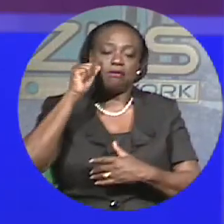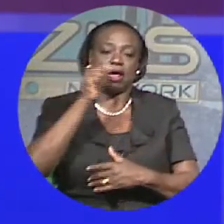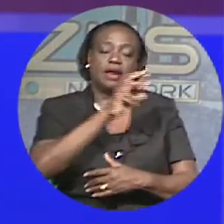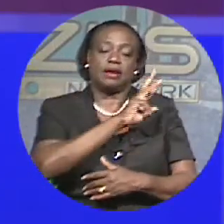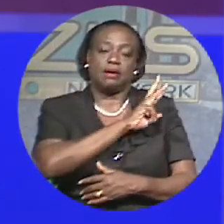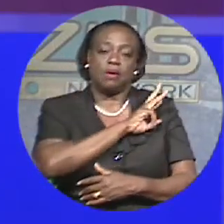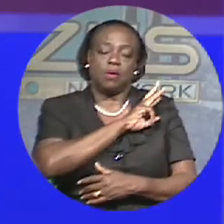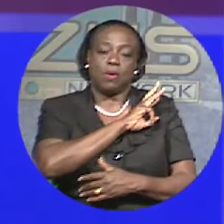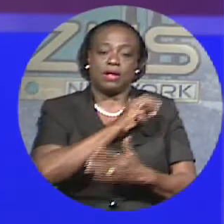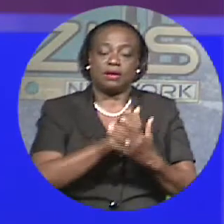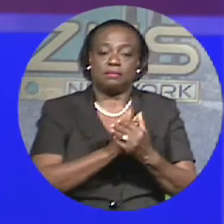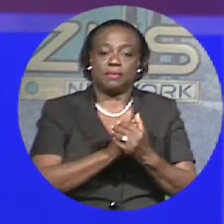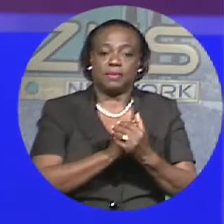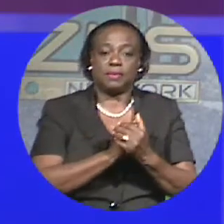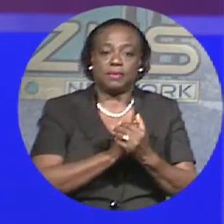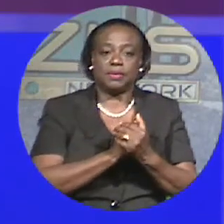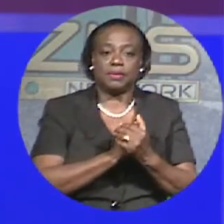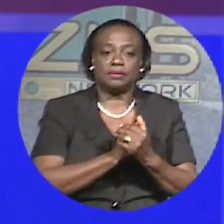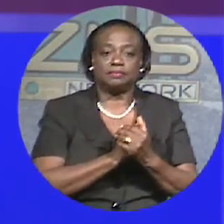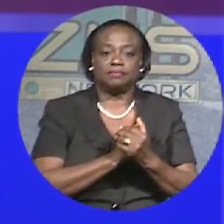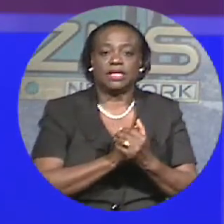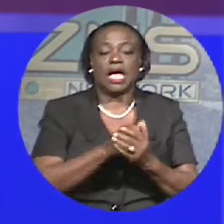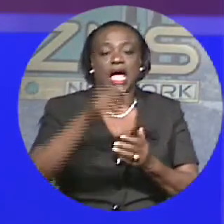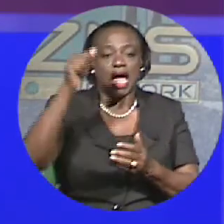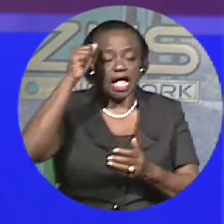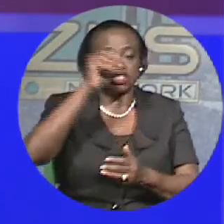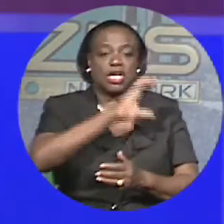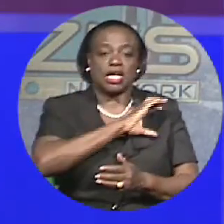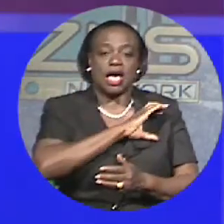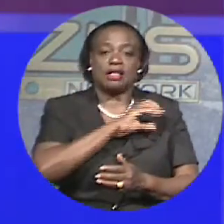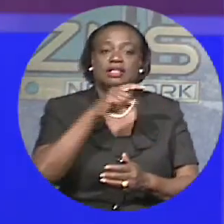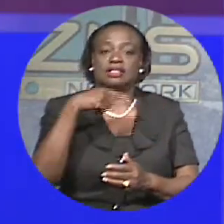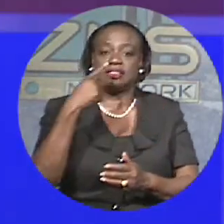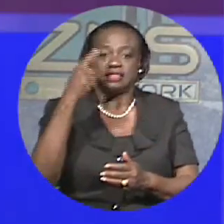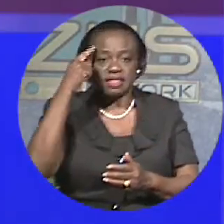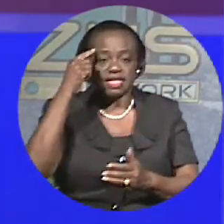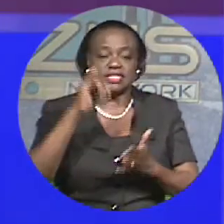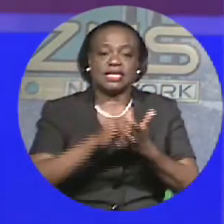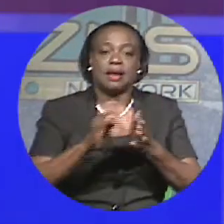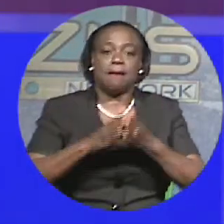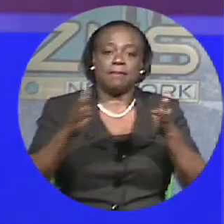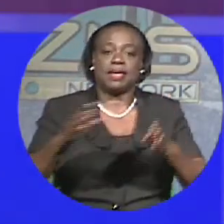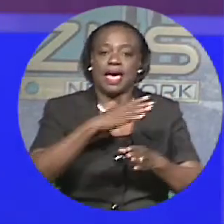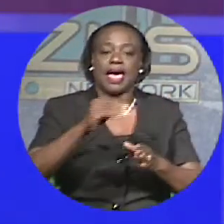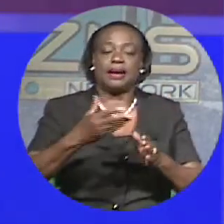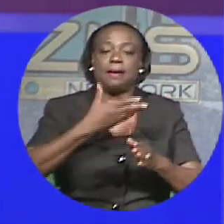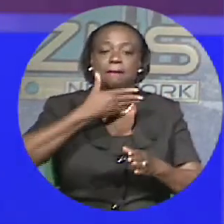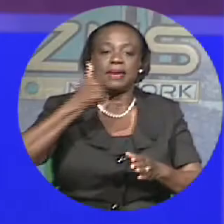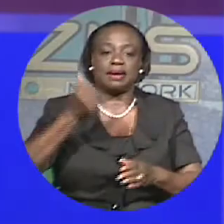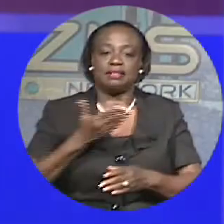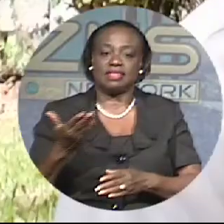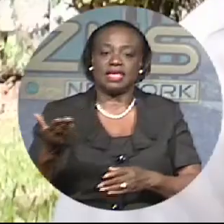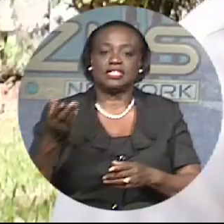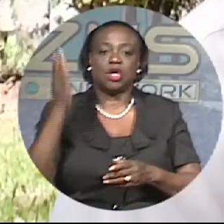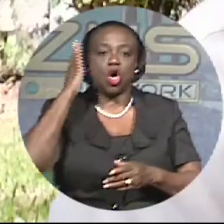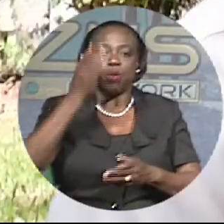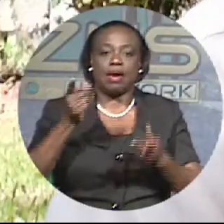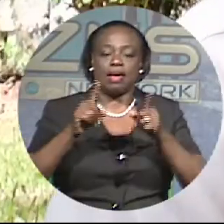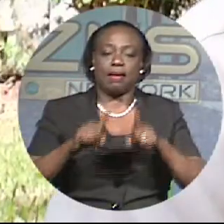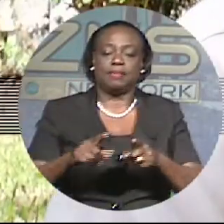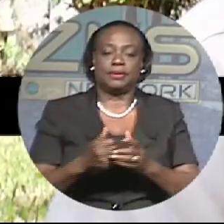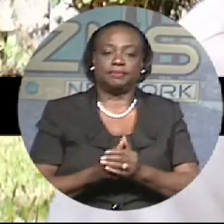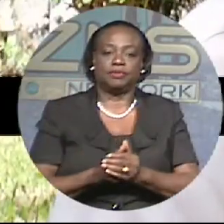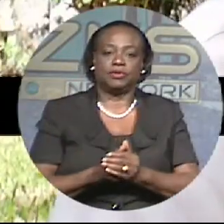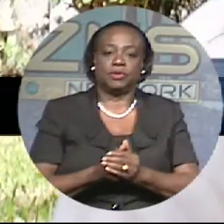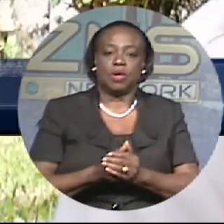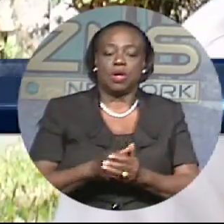and president of the Bahamas Swimming Federation, Algernon Cargo, believes even bigger and better things are on the horizon. We've proven that we not